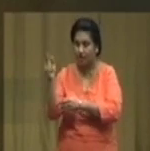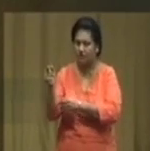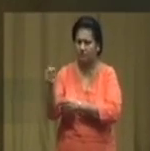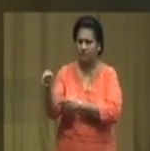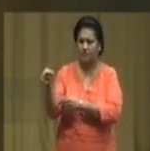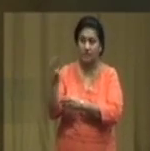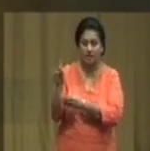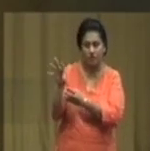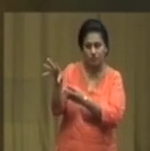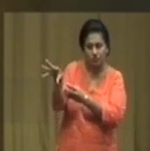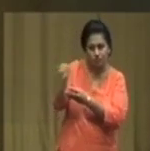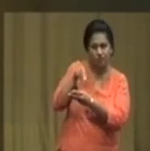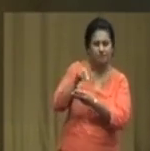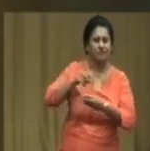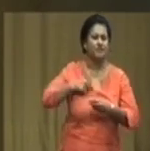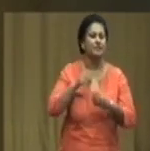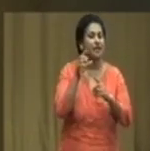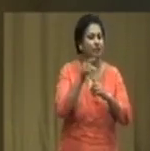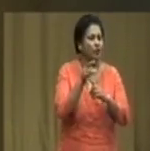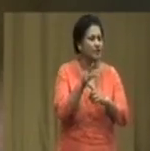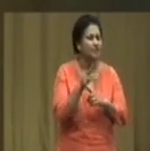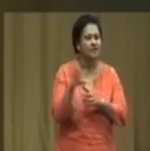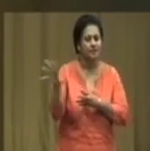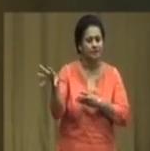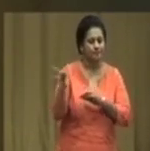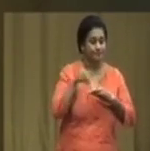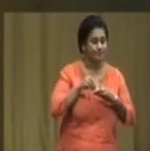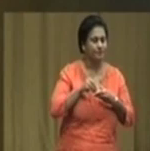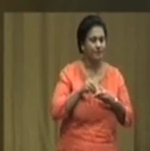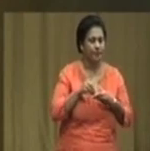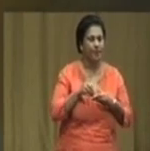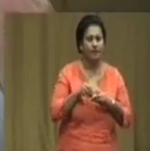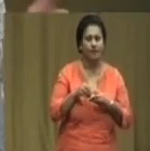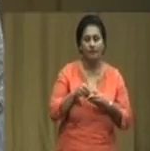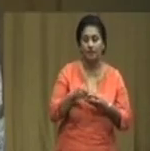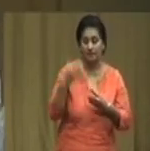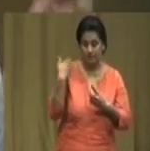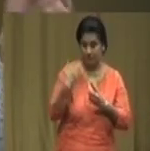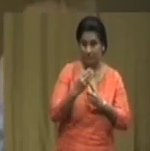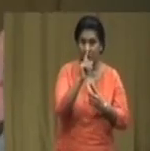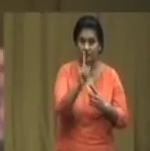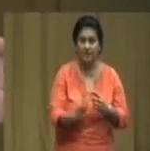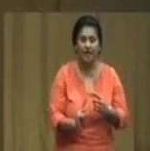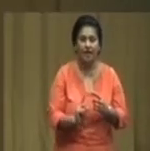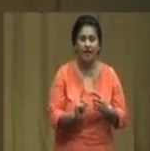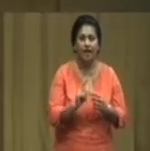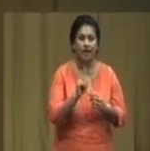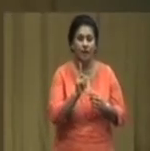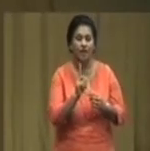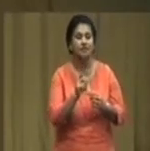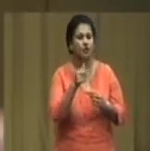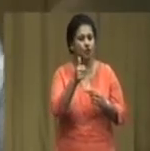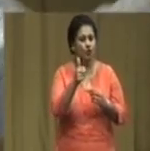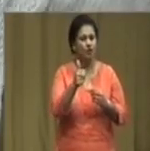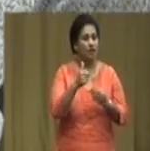session. Of course, throughout this event, I think what stands out is USP putting the learner